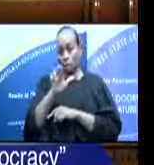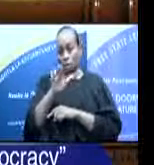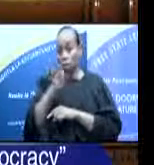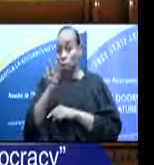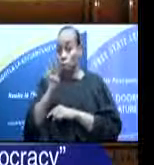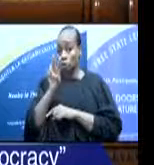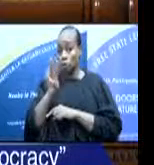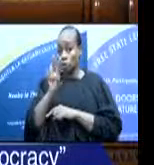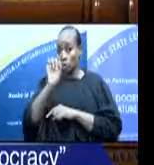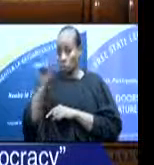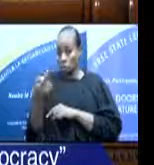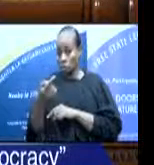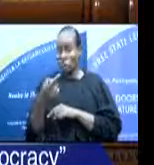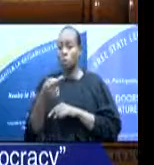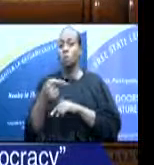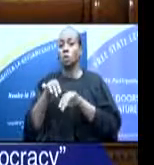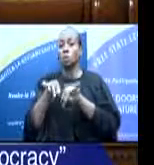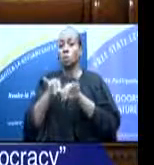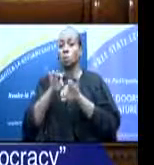77,822 in the year